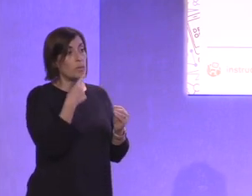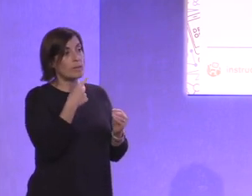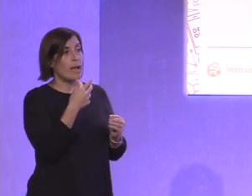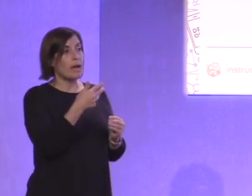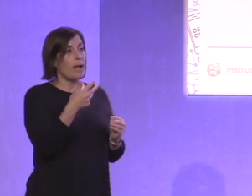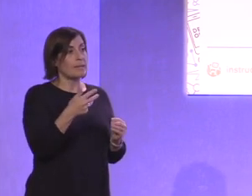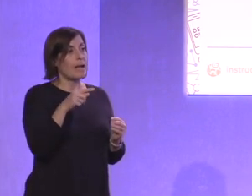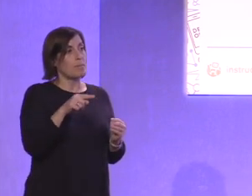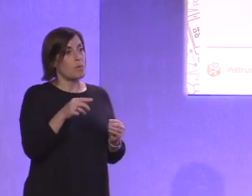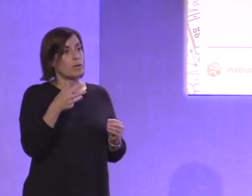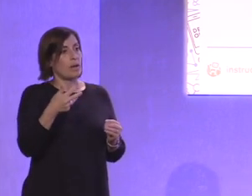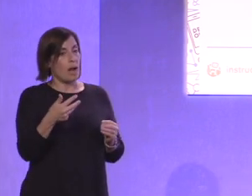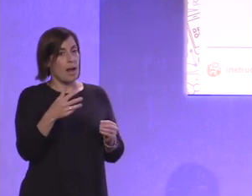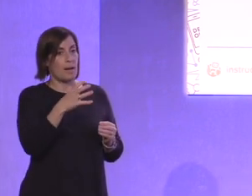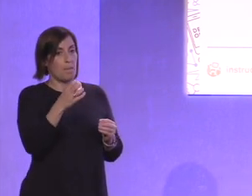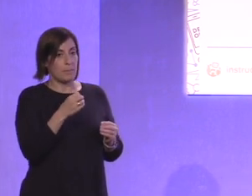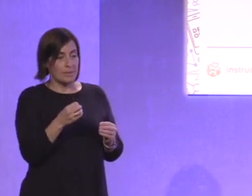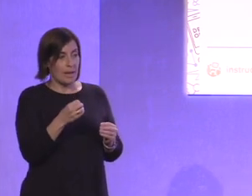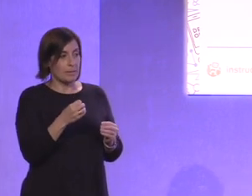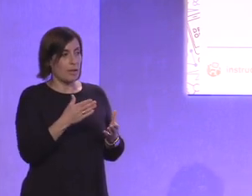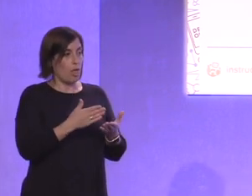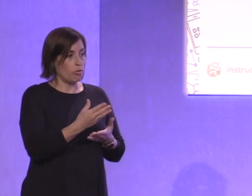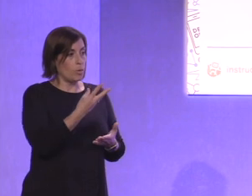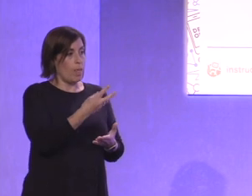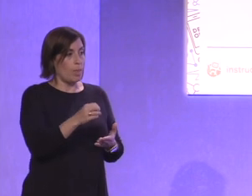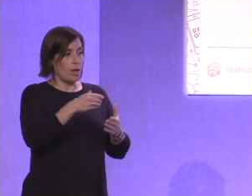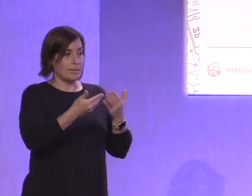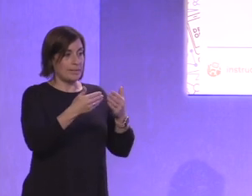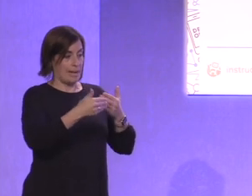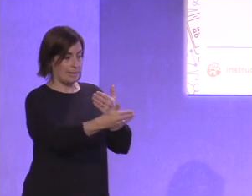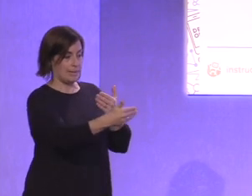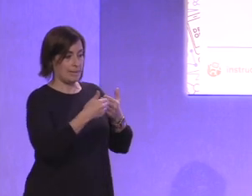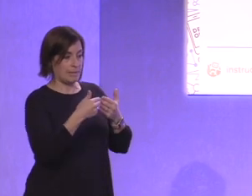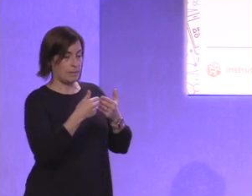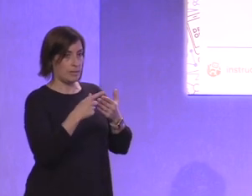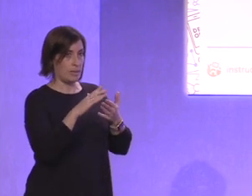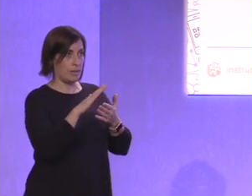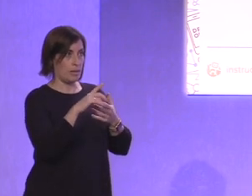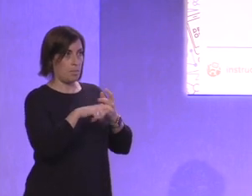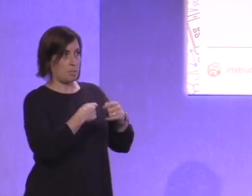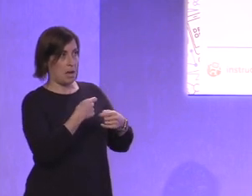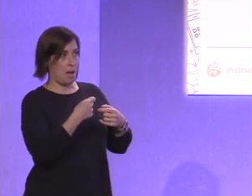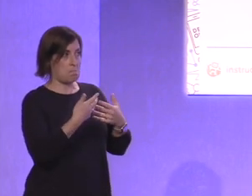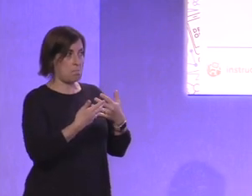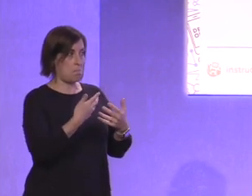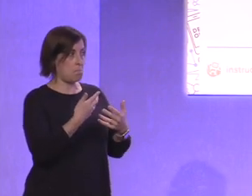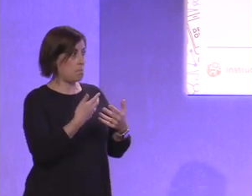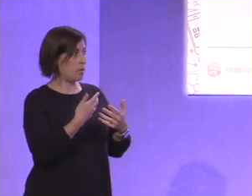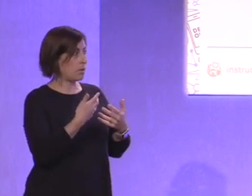99.9% of a 30-day window of time results in,